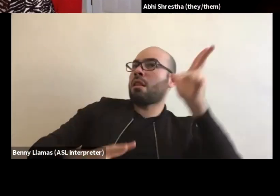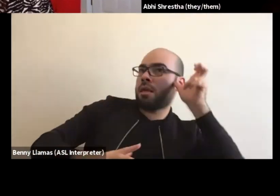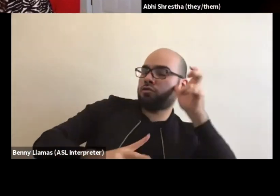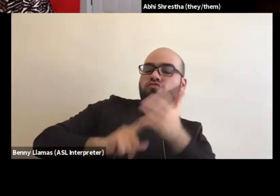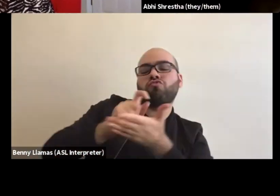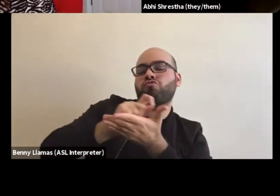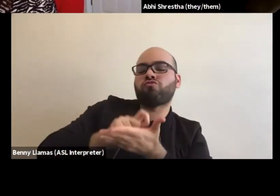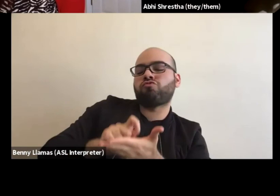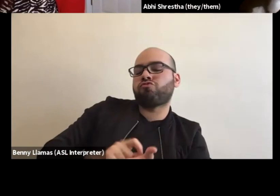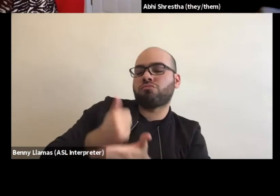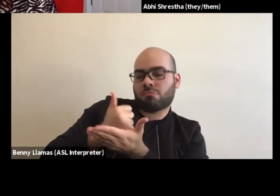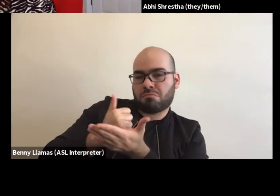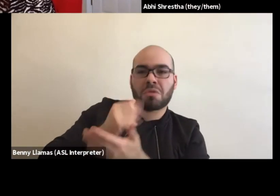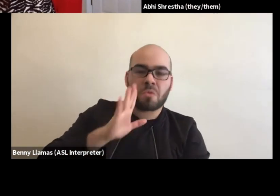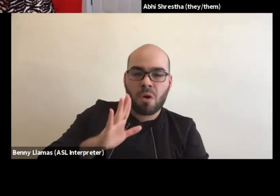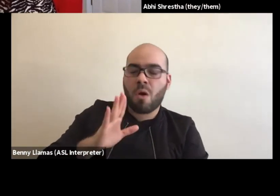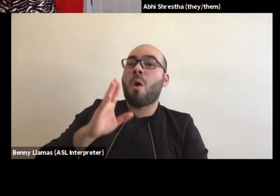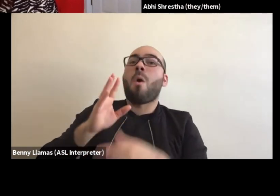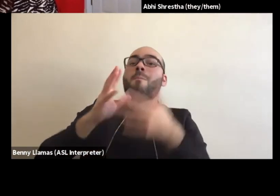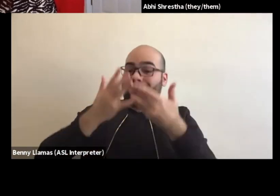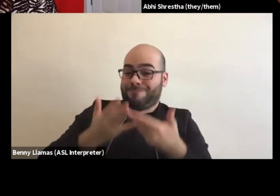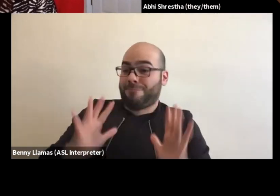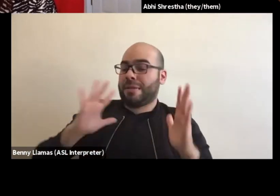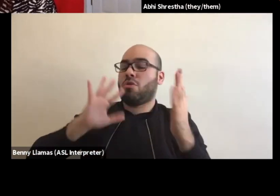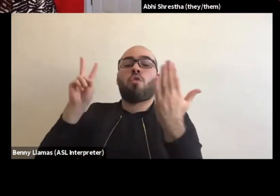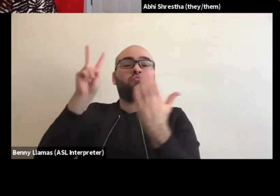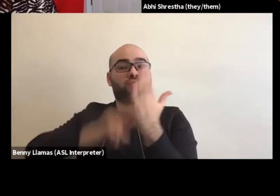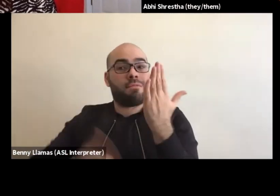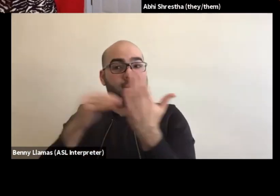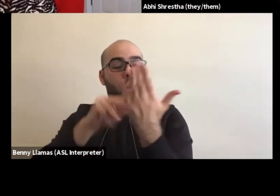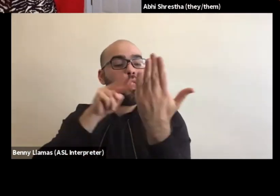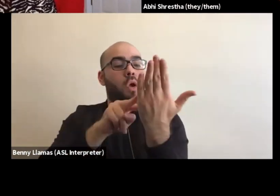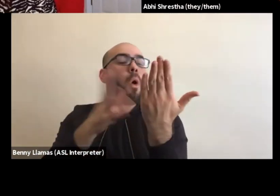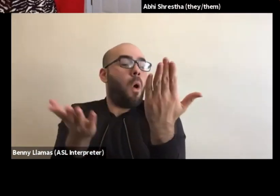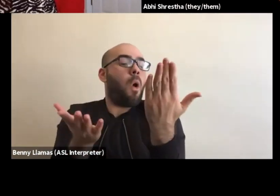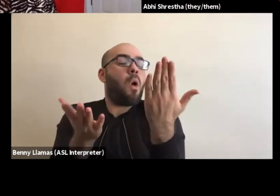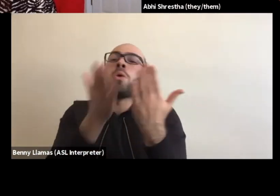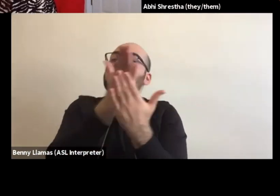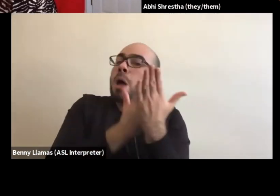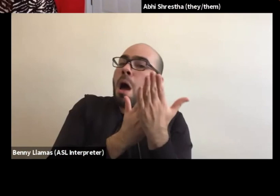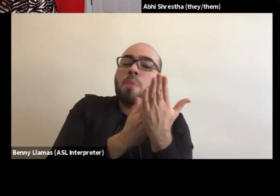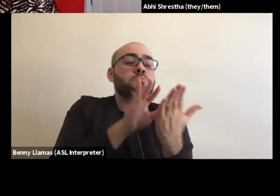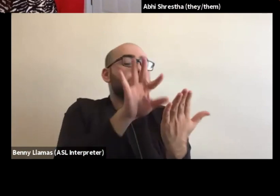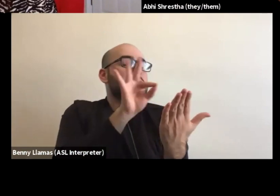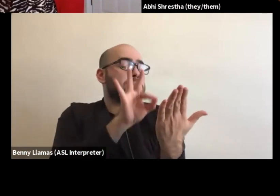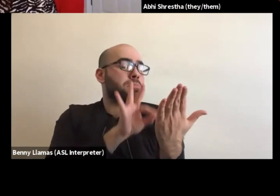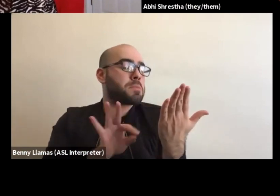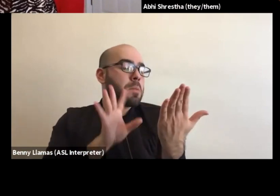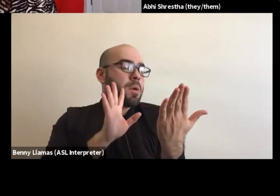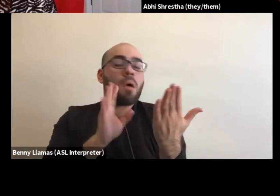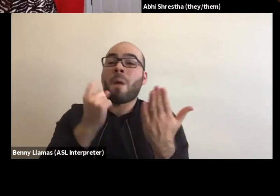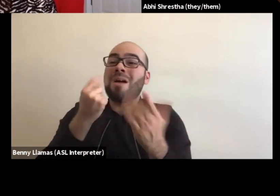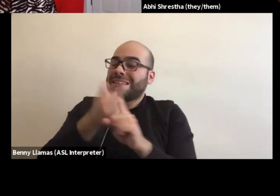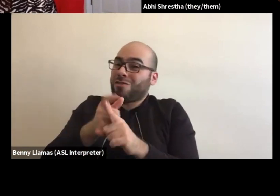by what you find. Again, you know, you're not going to write a poem at the end of this exercise